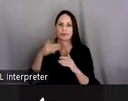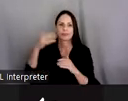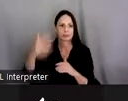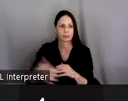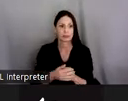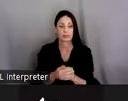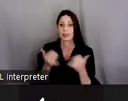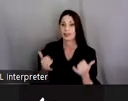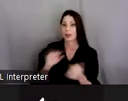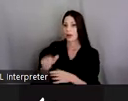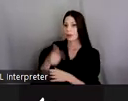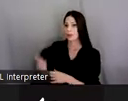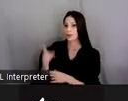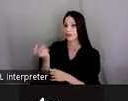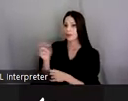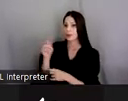Rob.